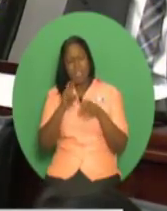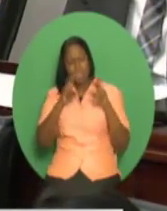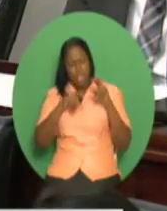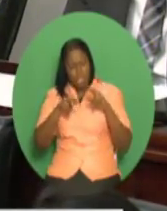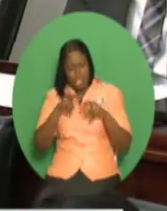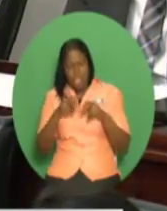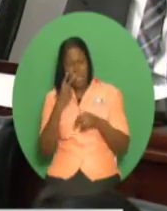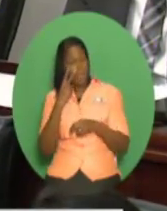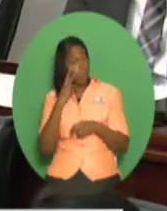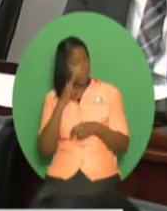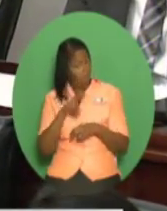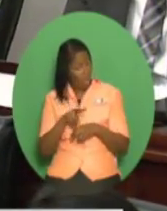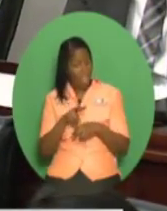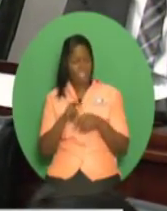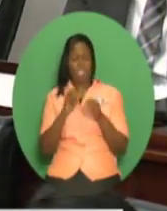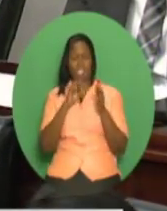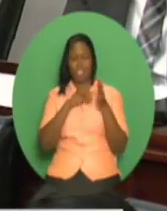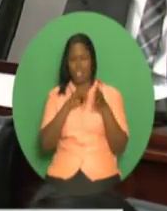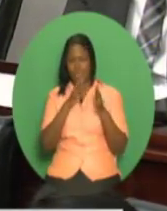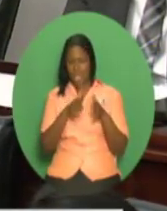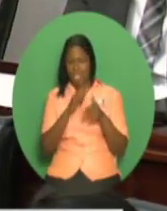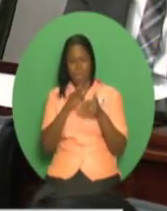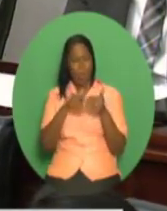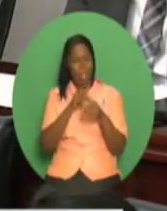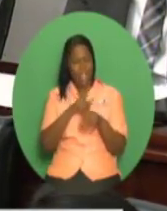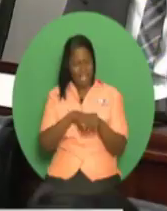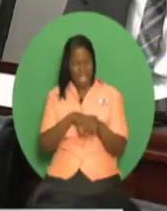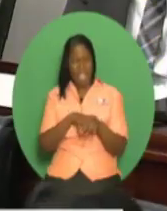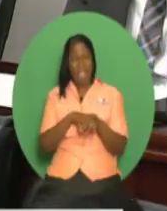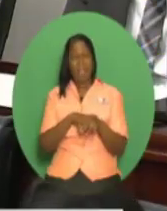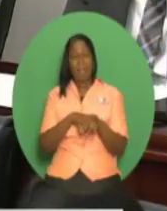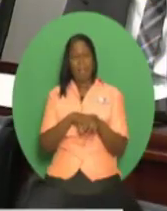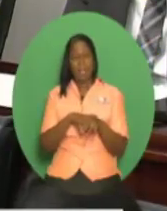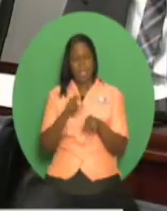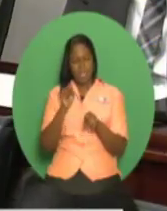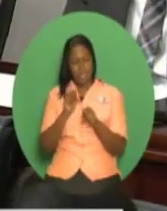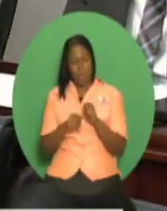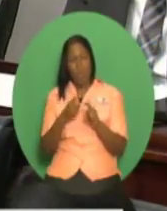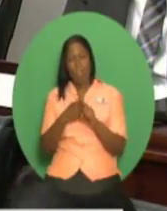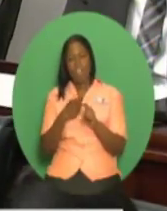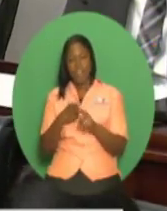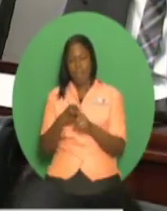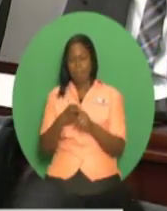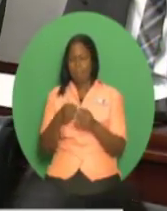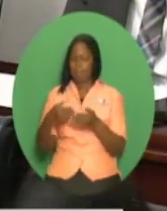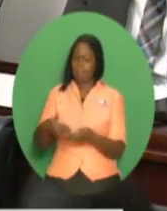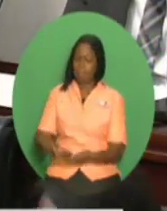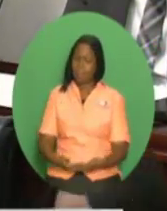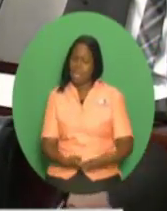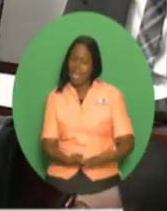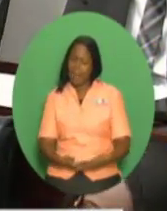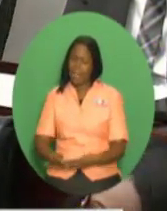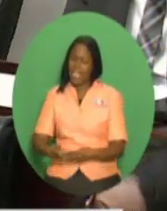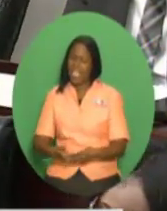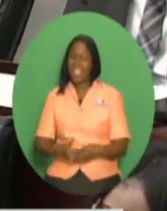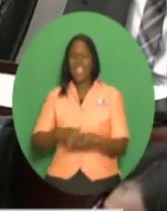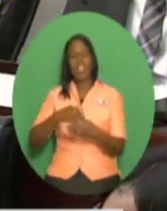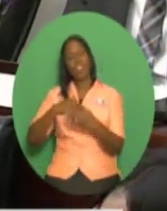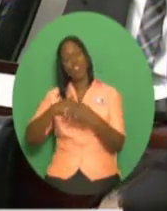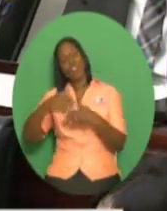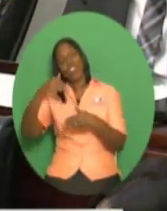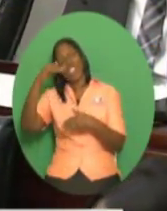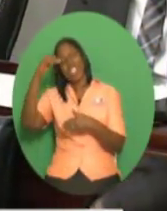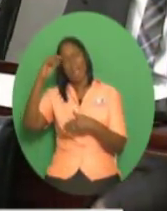the opportunity of being monitored from the cradle right on, so that they, with the